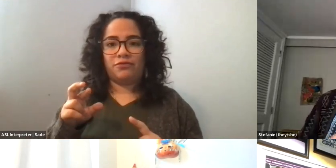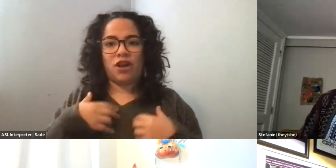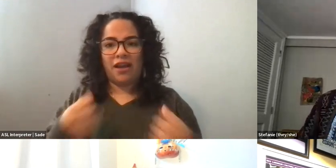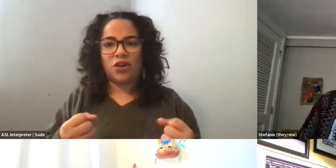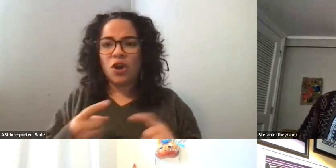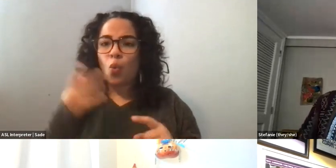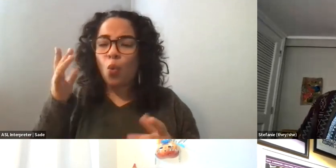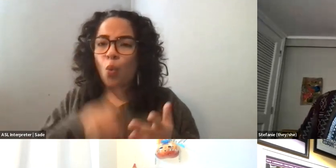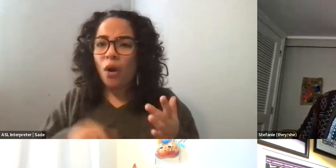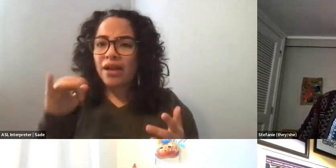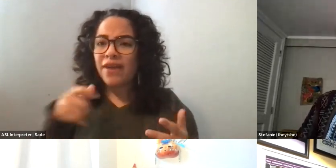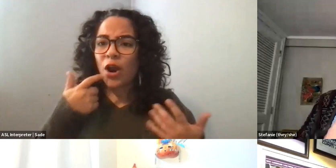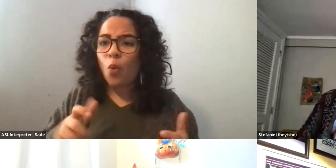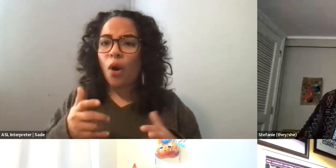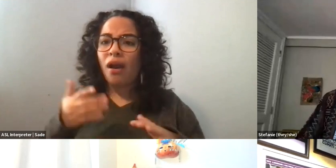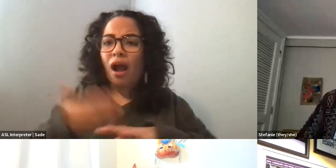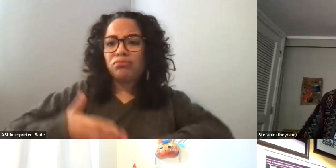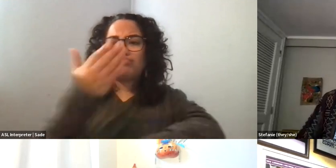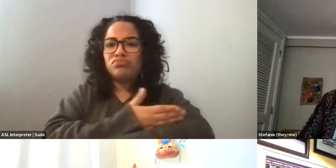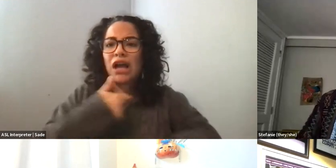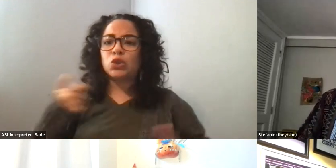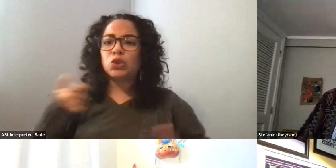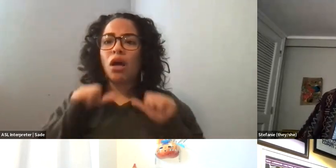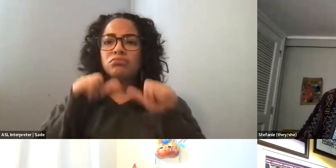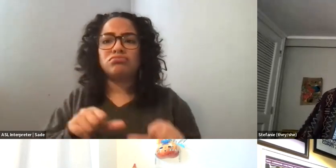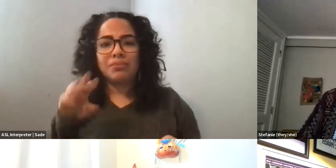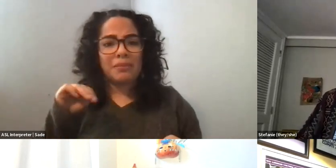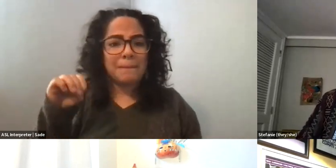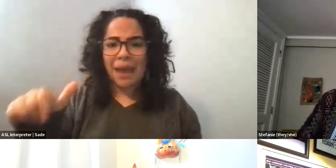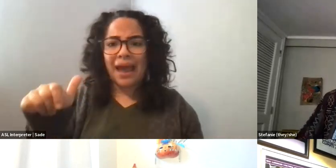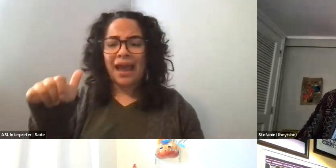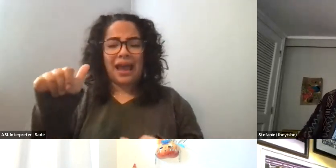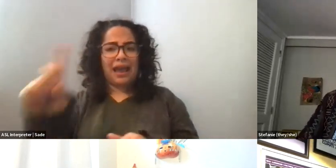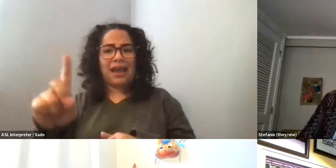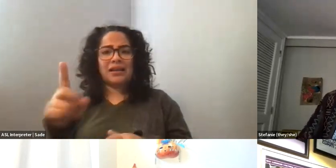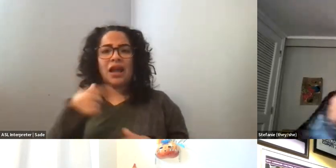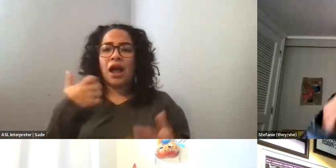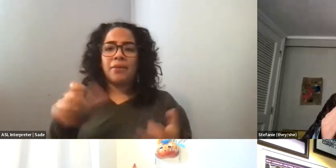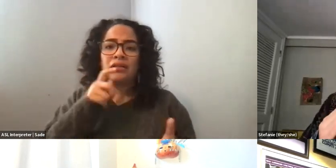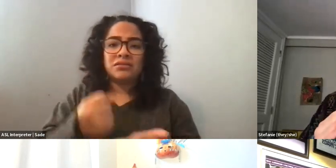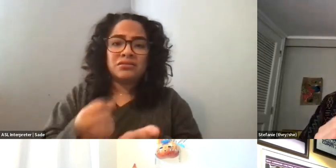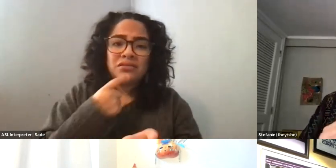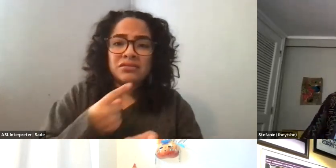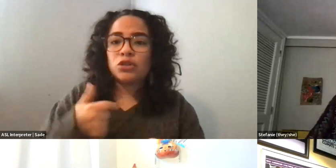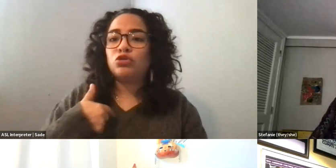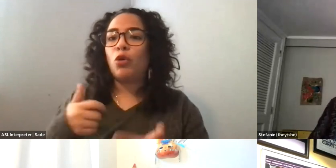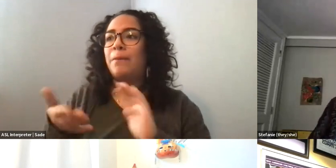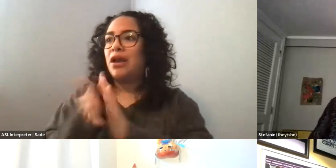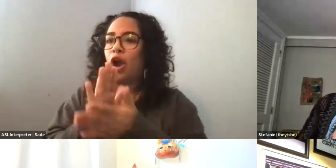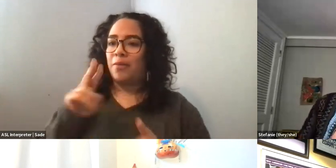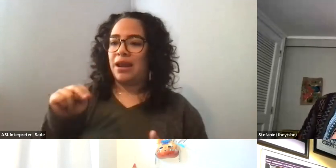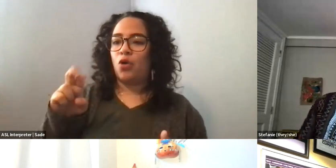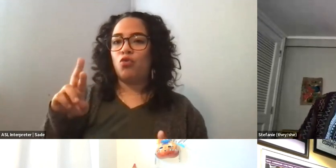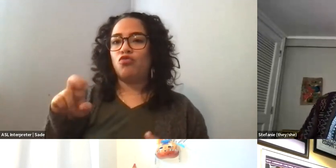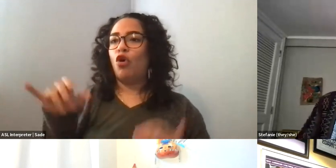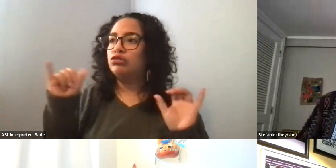who I am and I'm not interested in medicating myself or assimilating into a neurotypical, you know, paradigm? That's, you